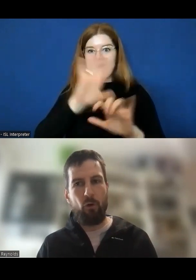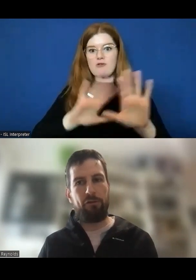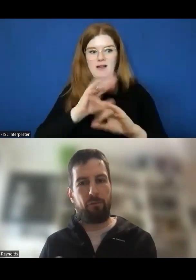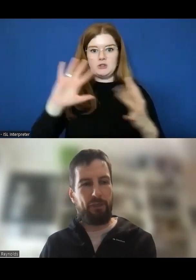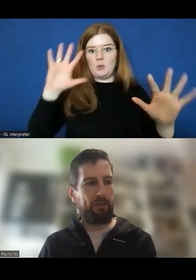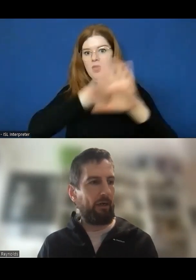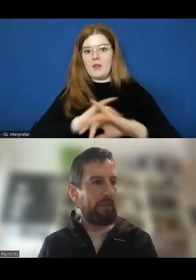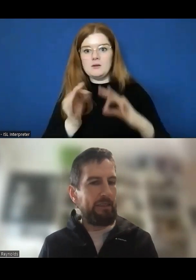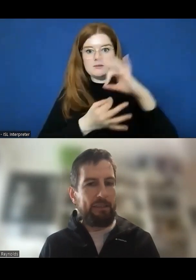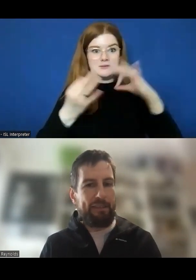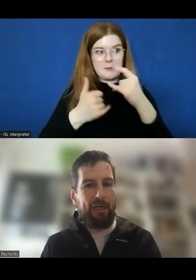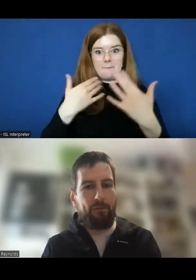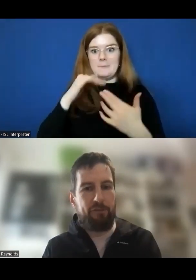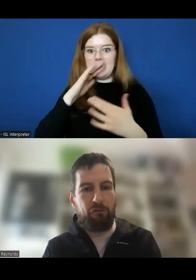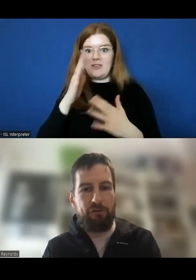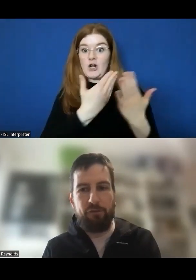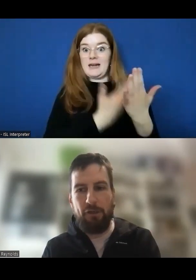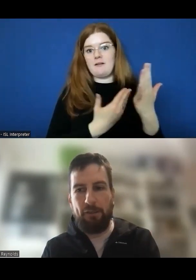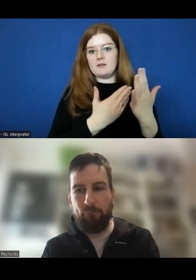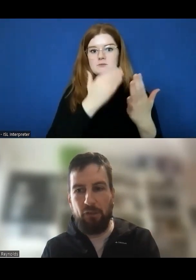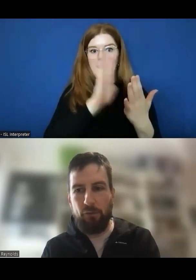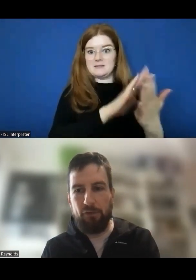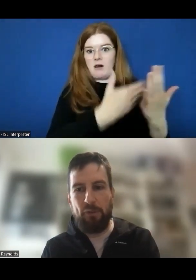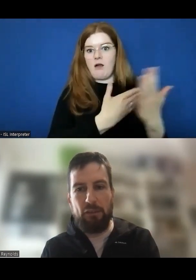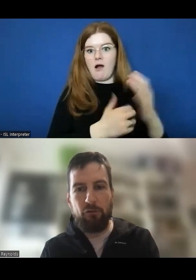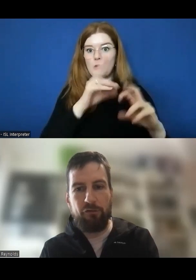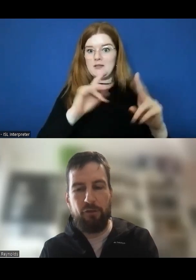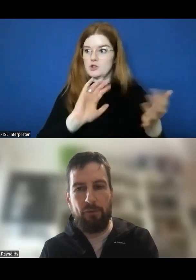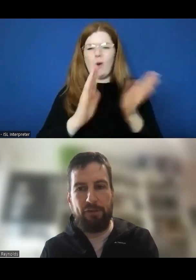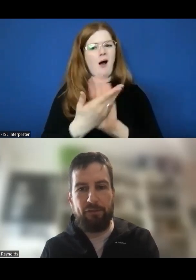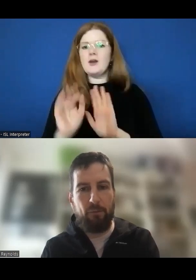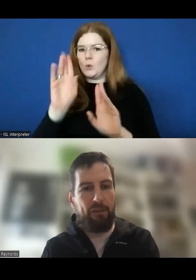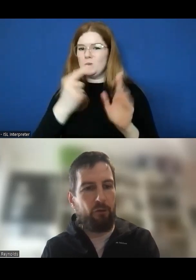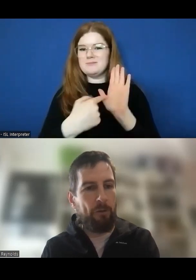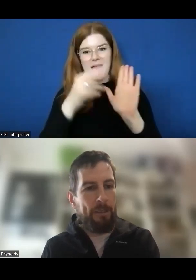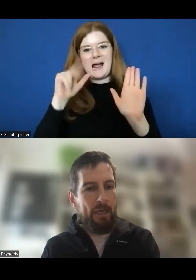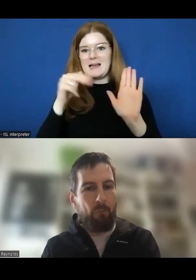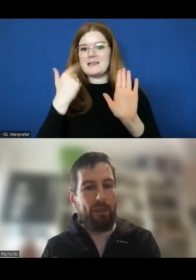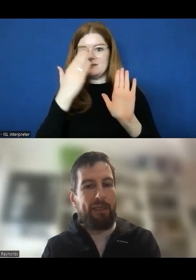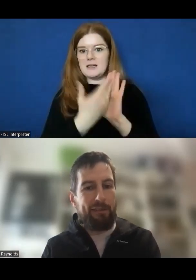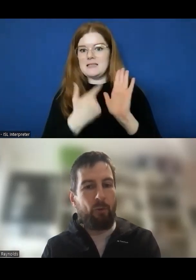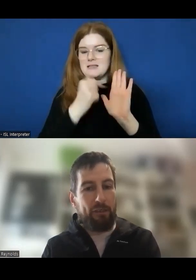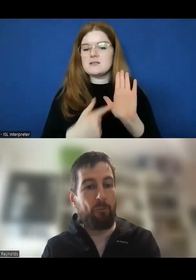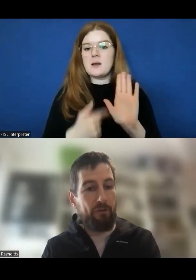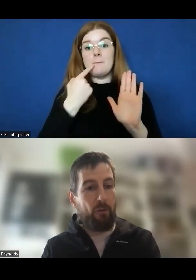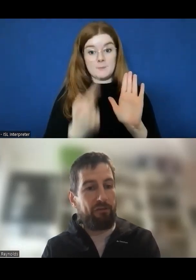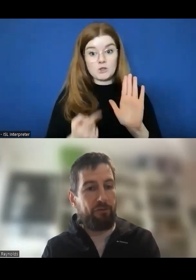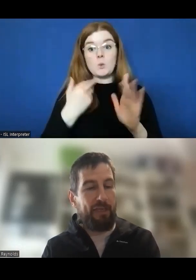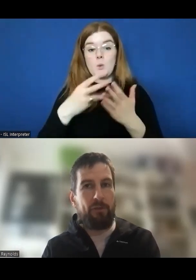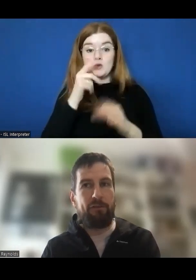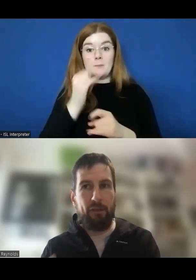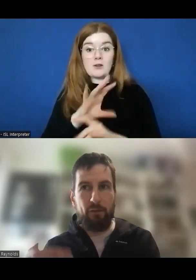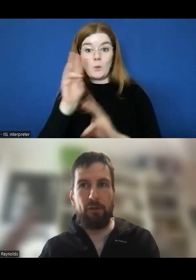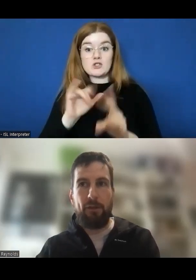muddy the waters, to bring their legal arguments to justify, the completely unjustifiable things that are being done. But when it comes to the question